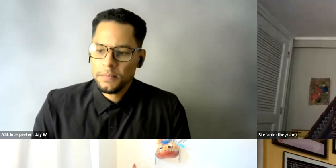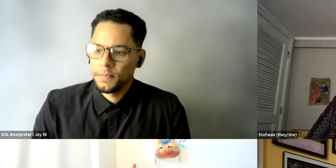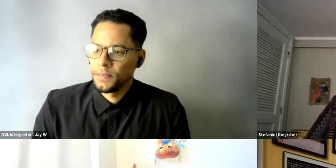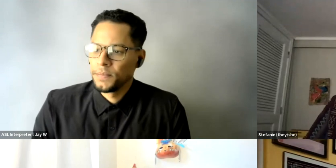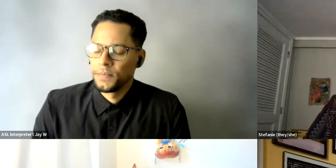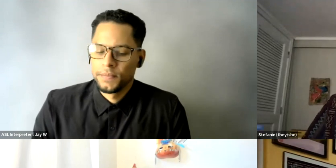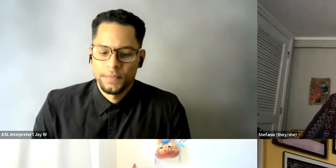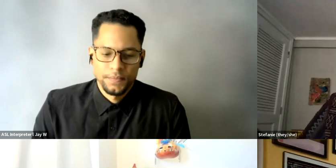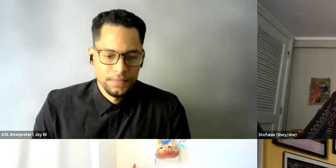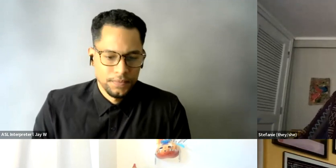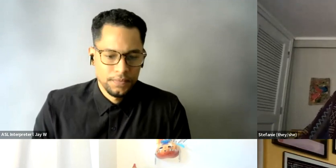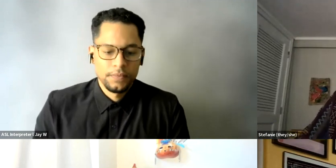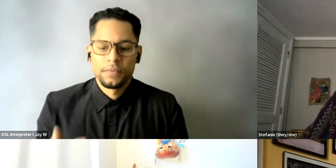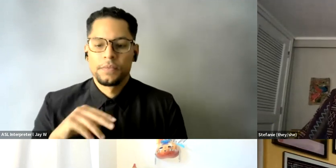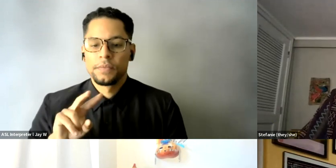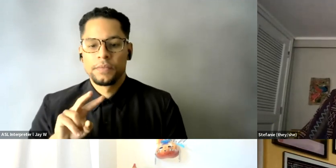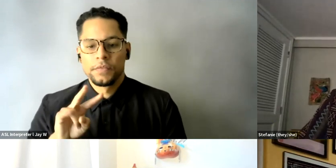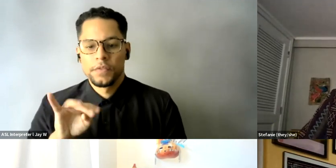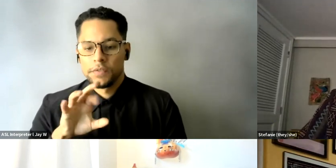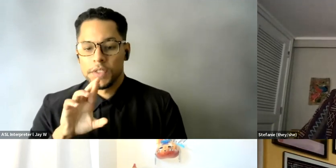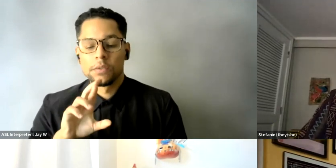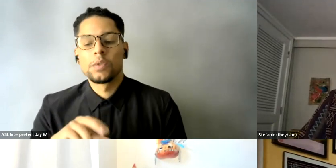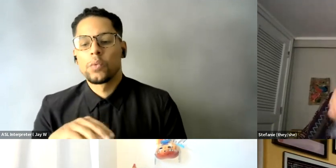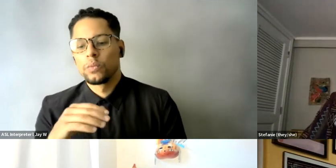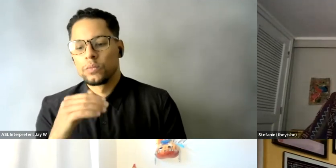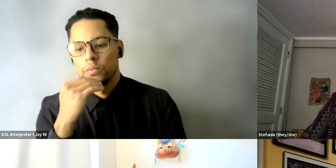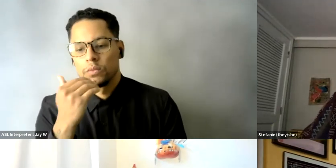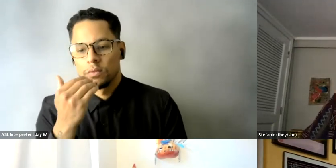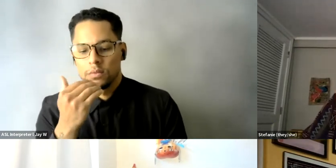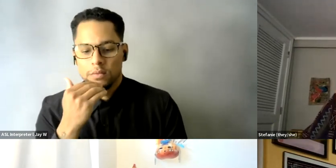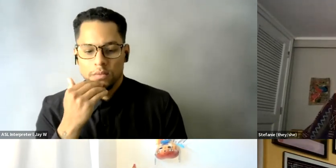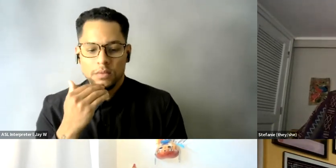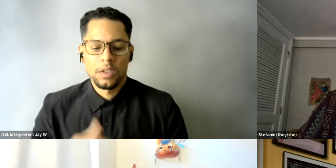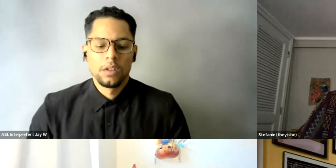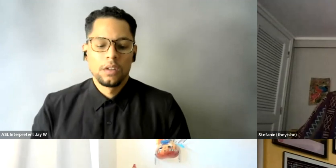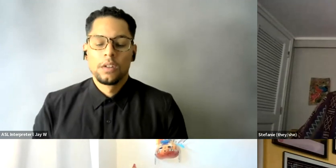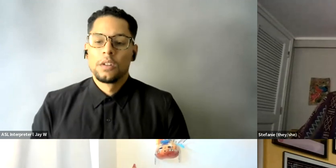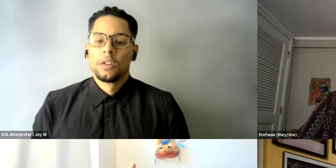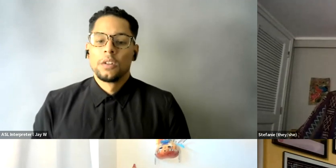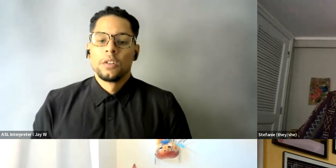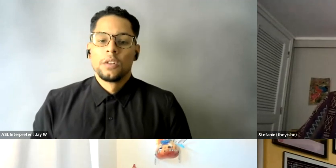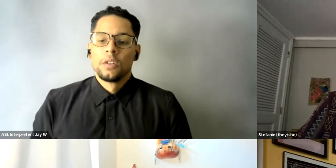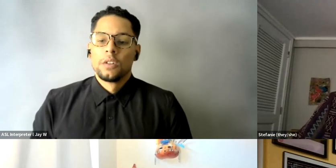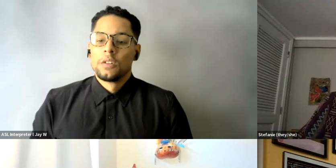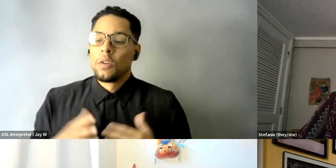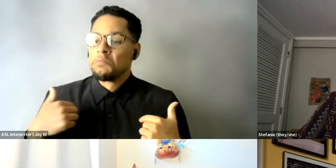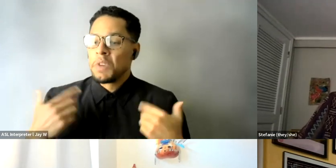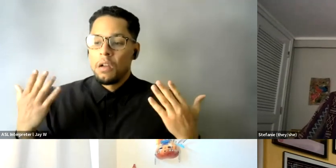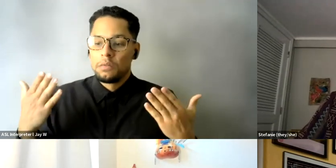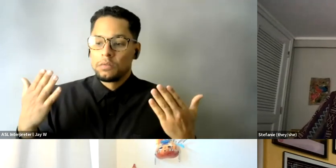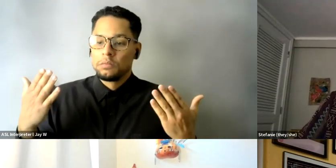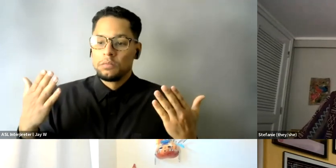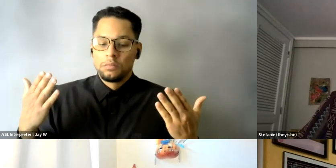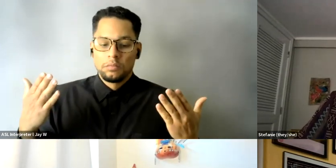Excellent. Thank you. And so I'm going to say, just leave it open, Celia or Sascha. you